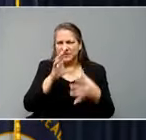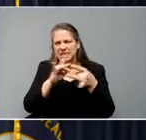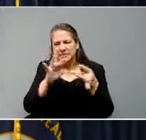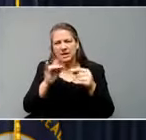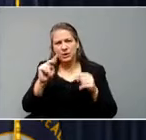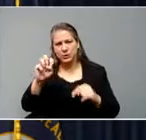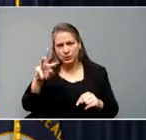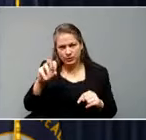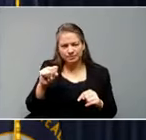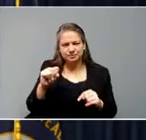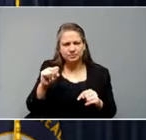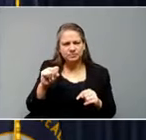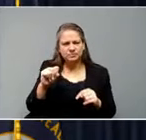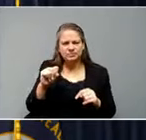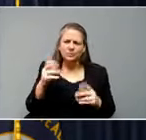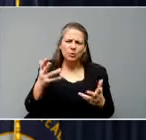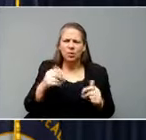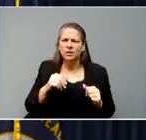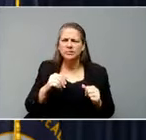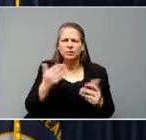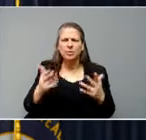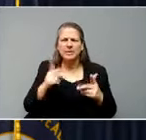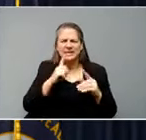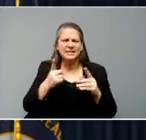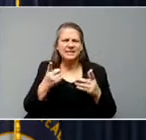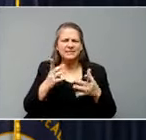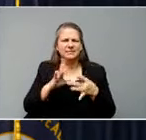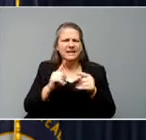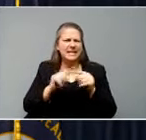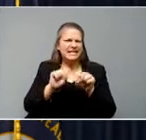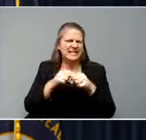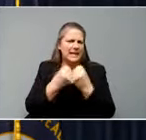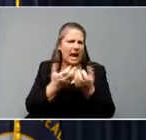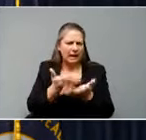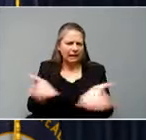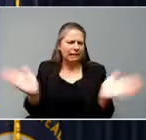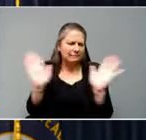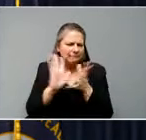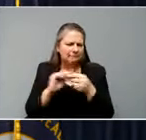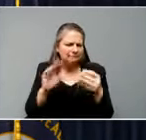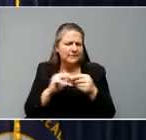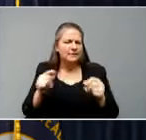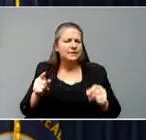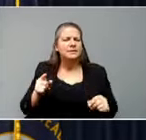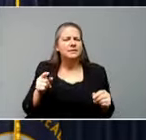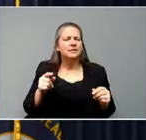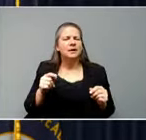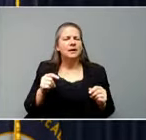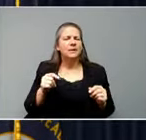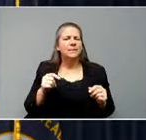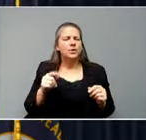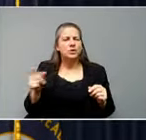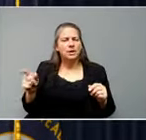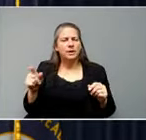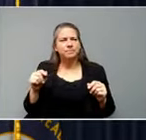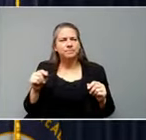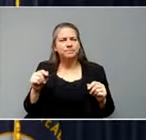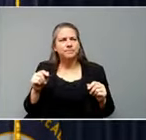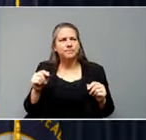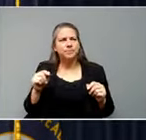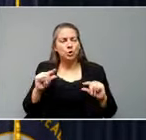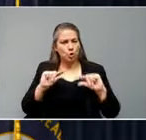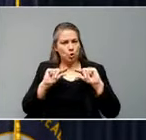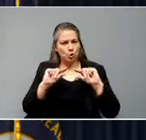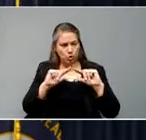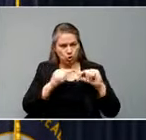It's probably out there in society that there's a group of parents that